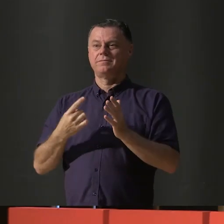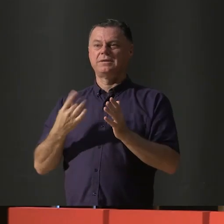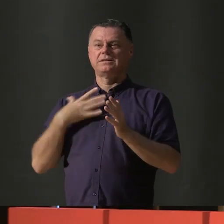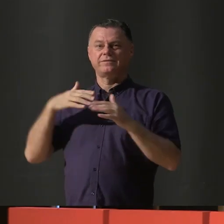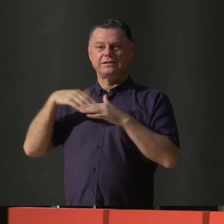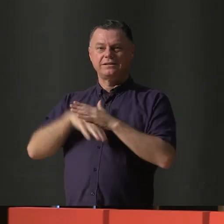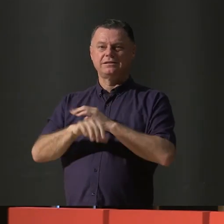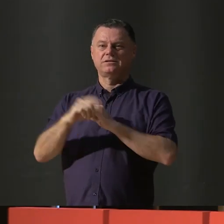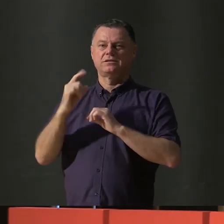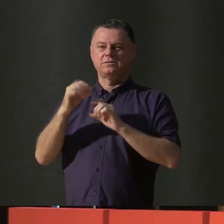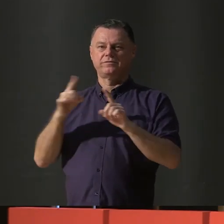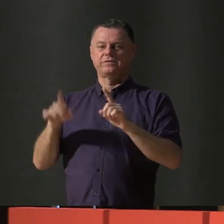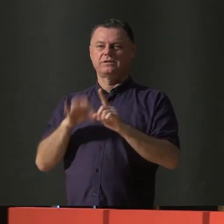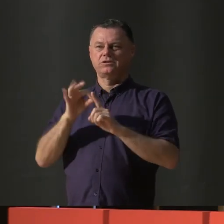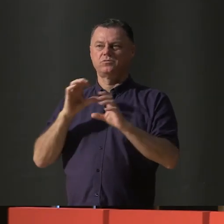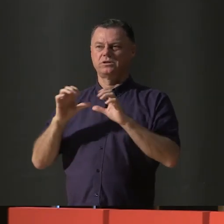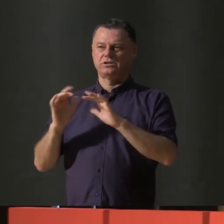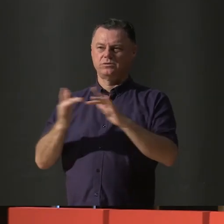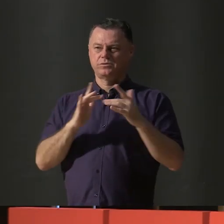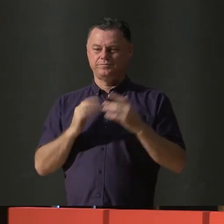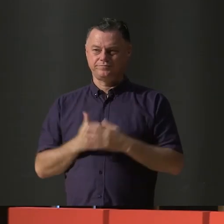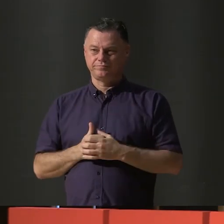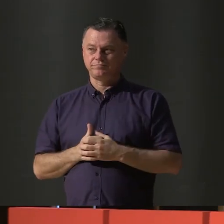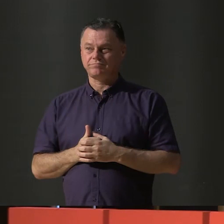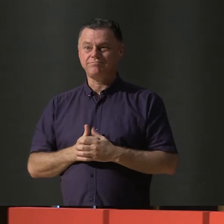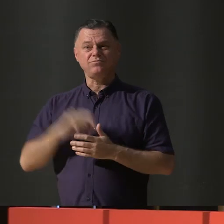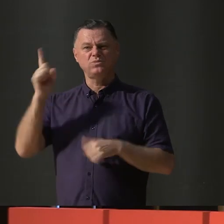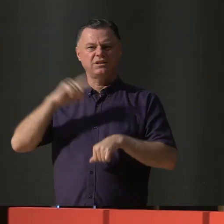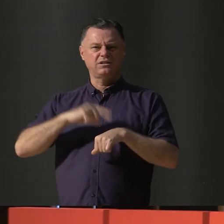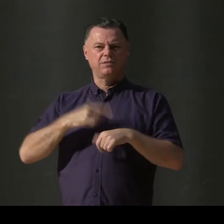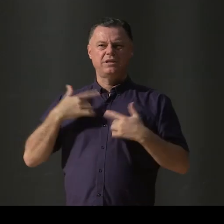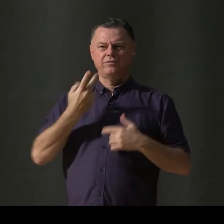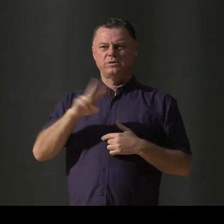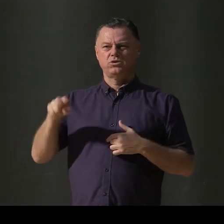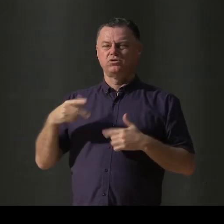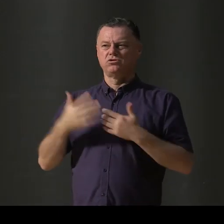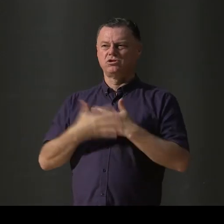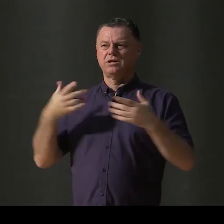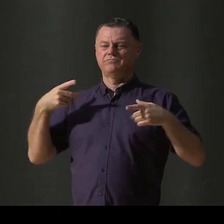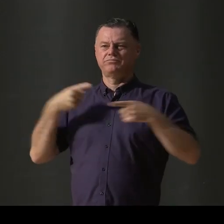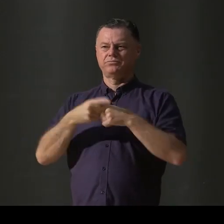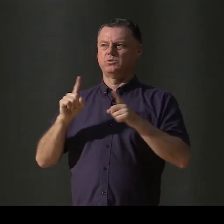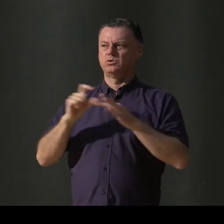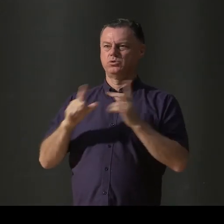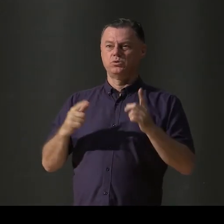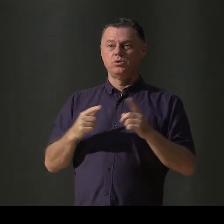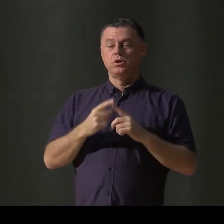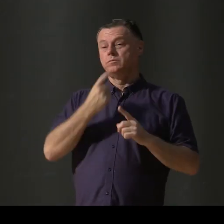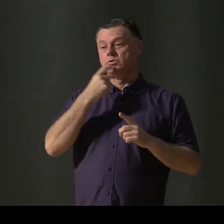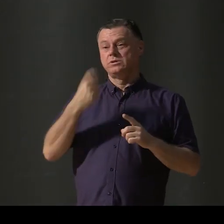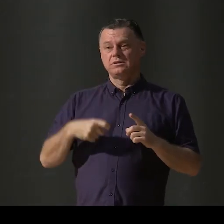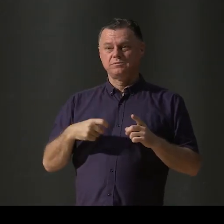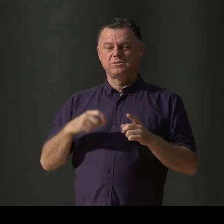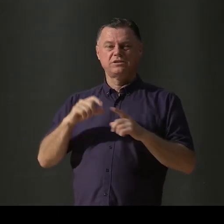communication networks. You can't deny that we're at a crossroads. Museums and media platforms have